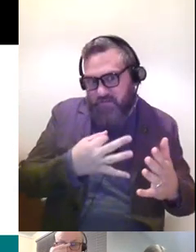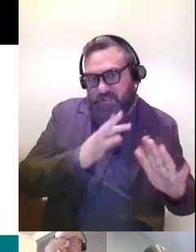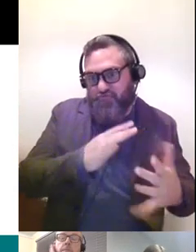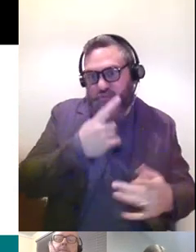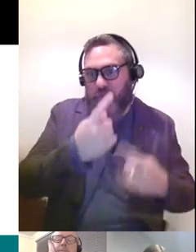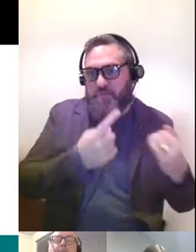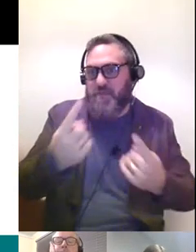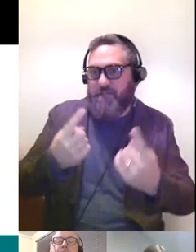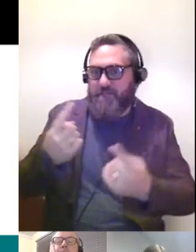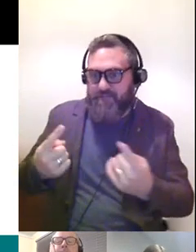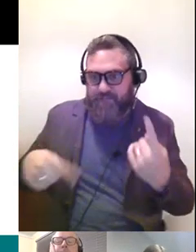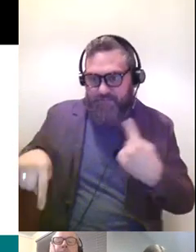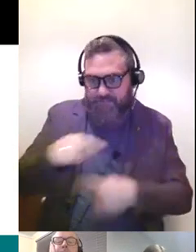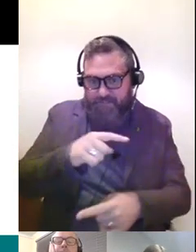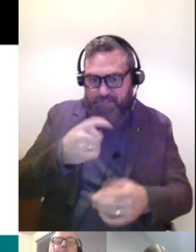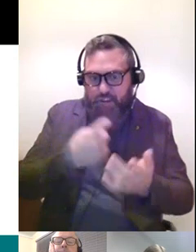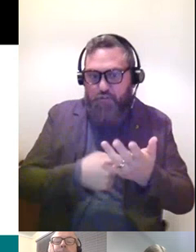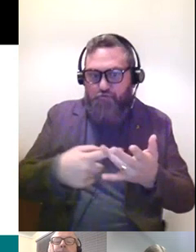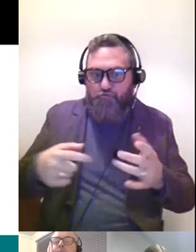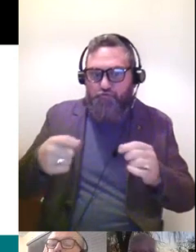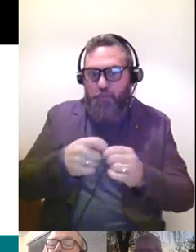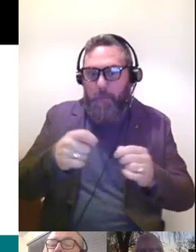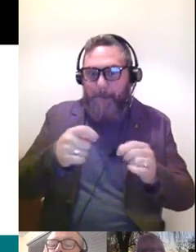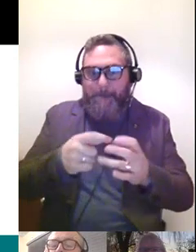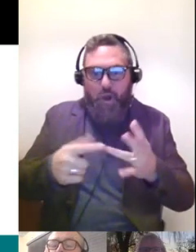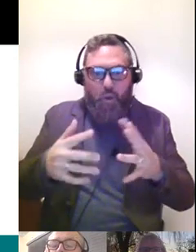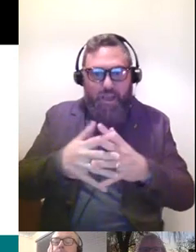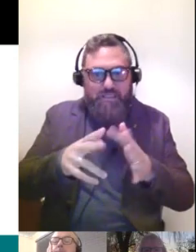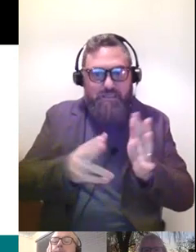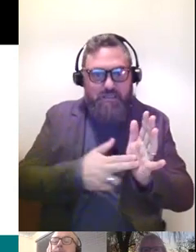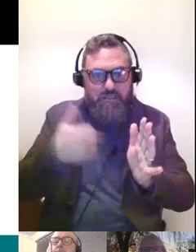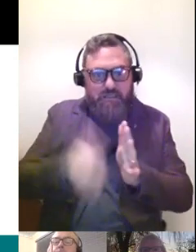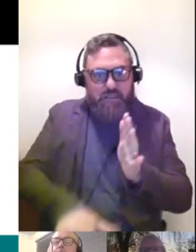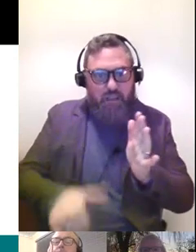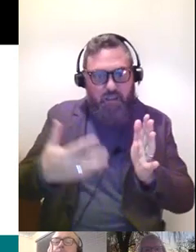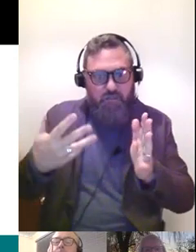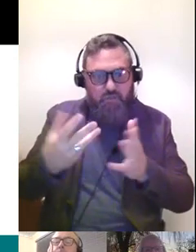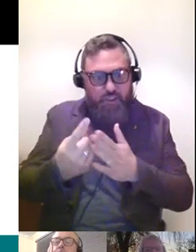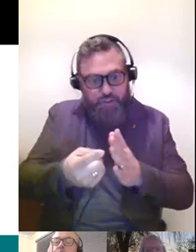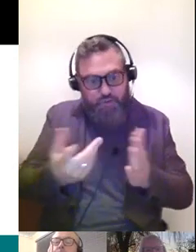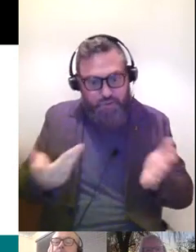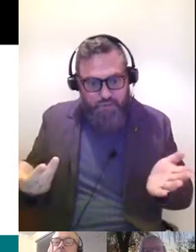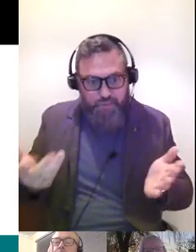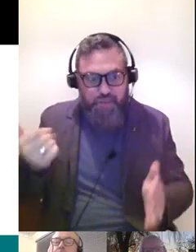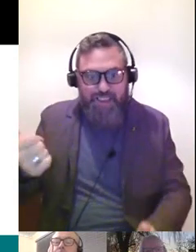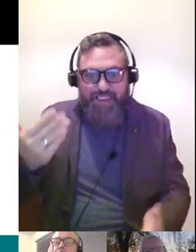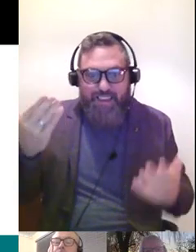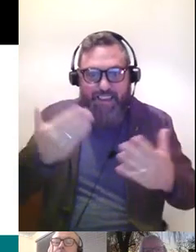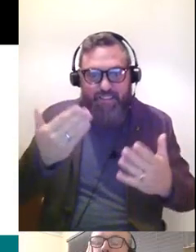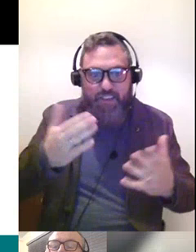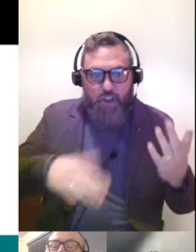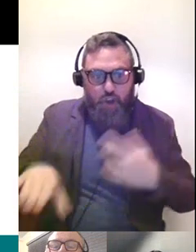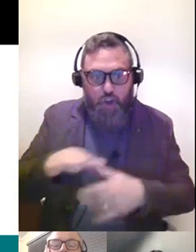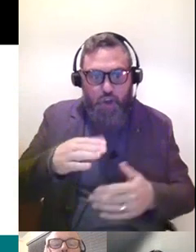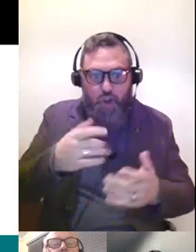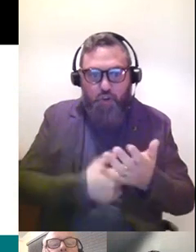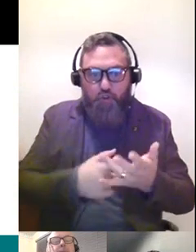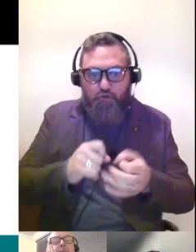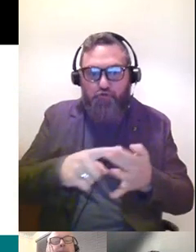themselves. Rob Bowen, can we start with you? Good evening, everybody. My name's